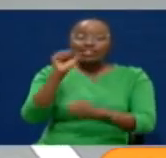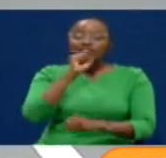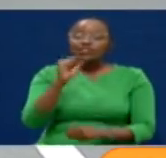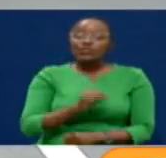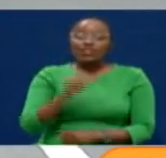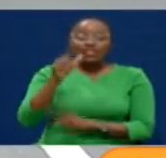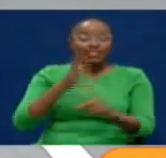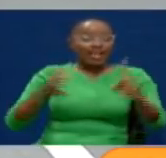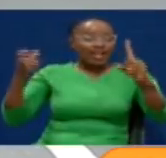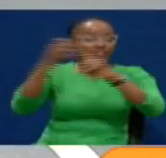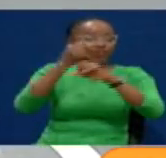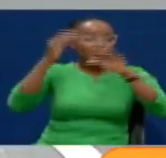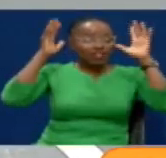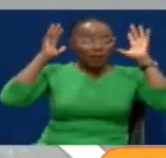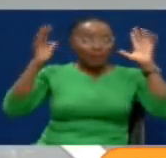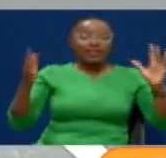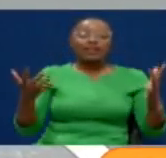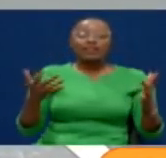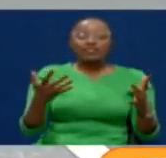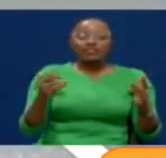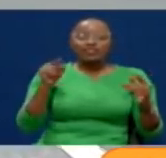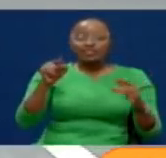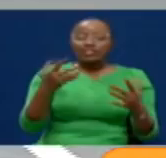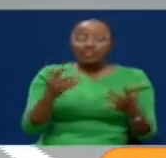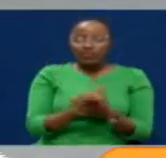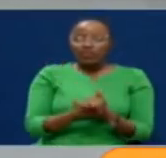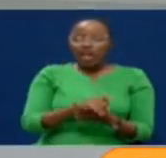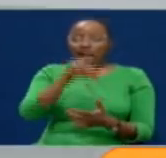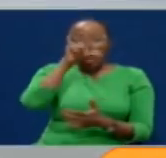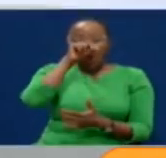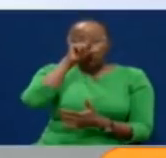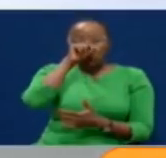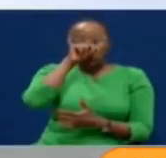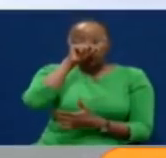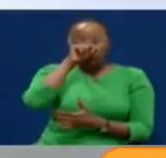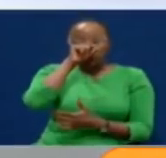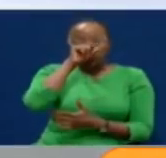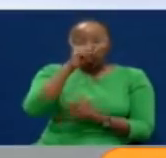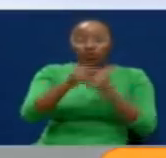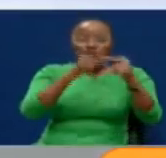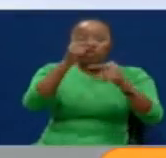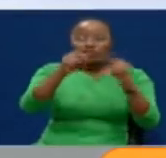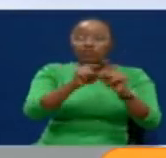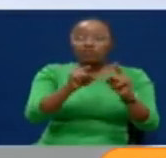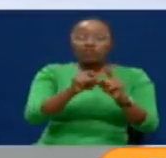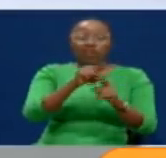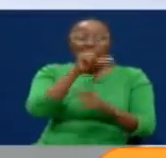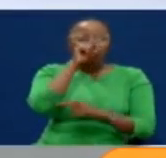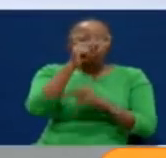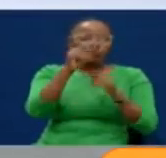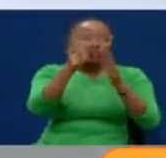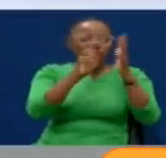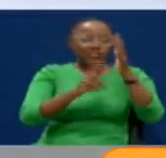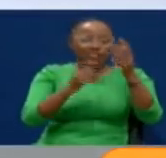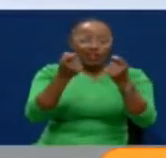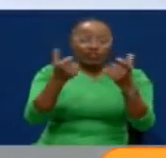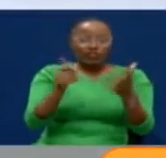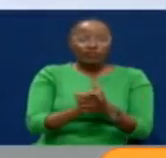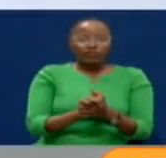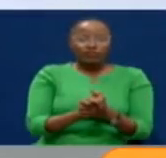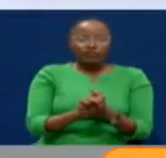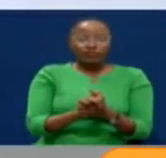an achievement. What a milestone. And tweets are coming in thick and fast. Let's just read a couple of them in here.